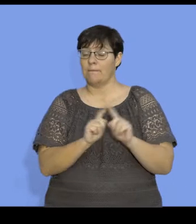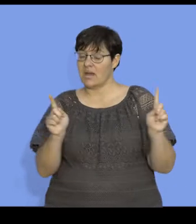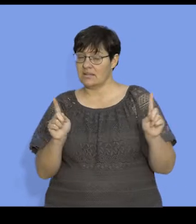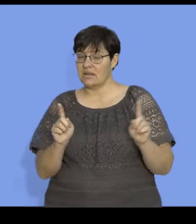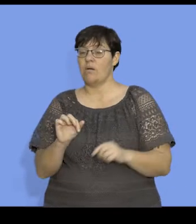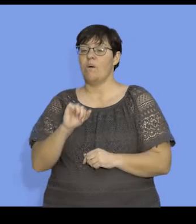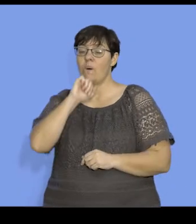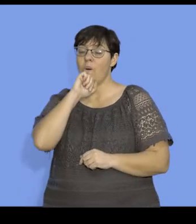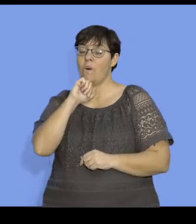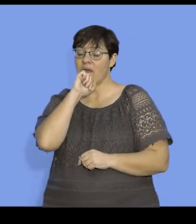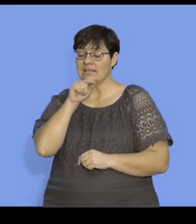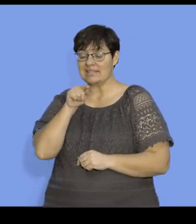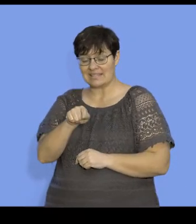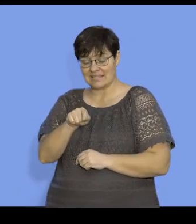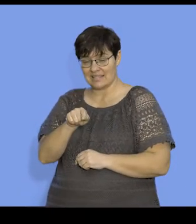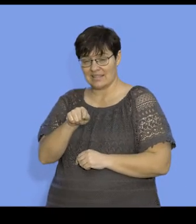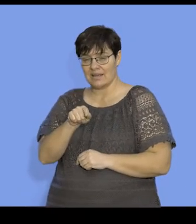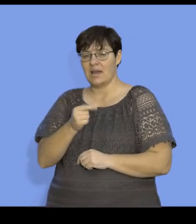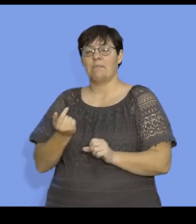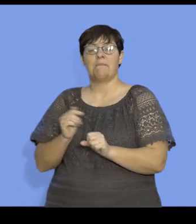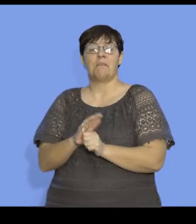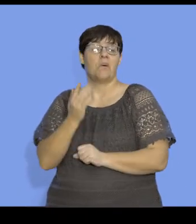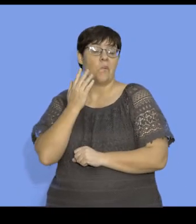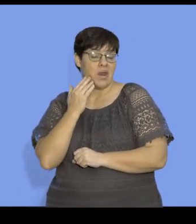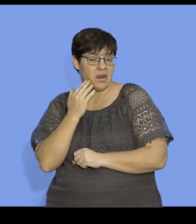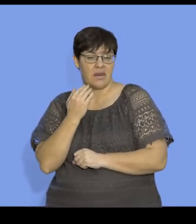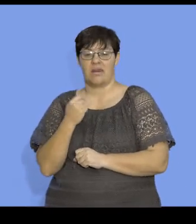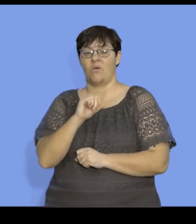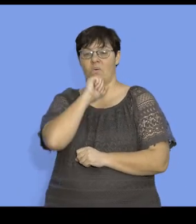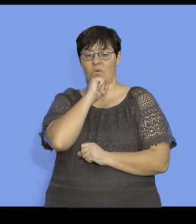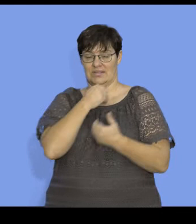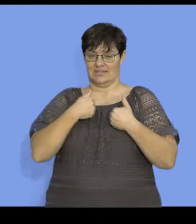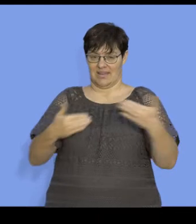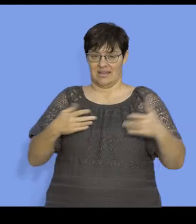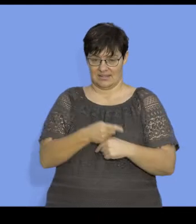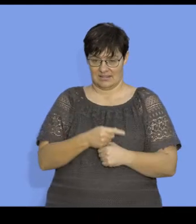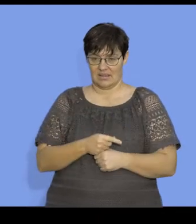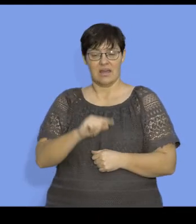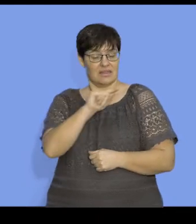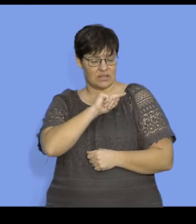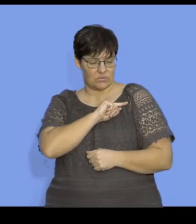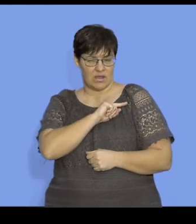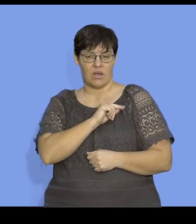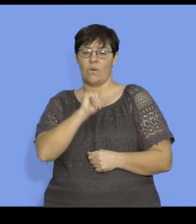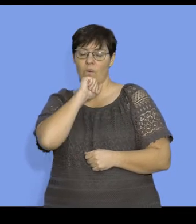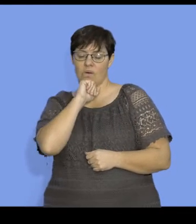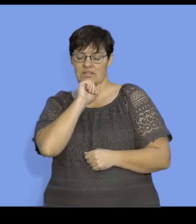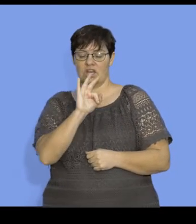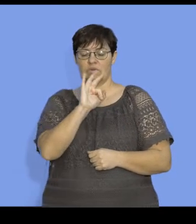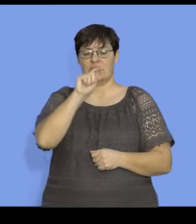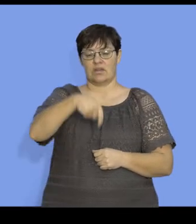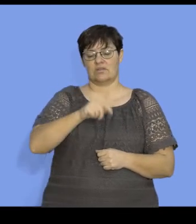However, the 10% increase was to take place in the month of August. Therefore, you notice